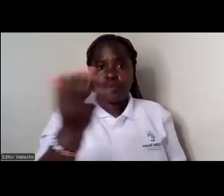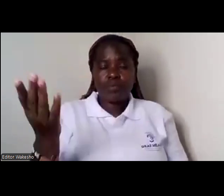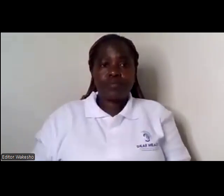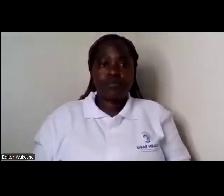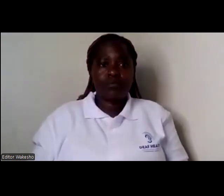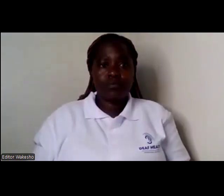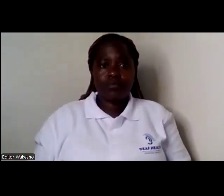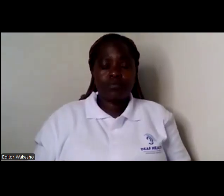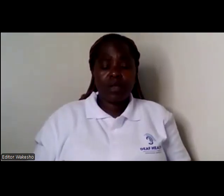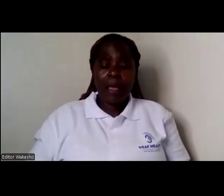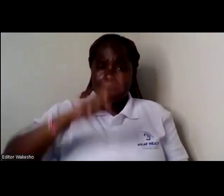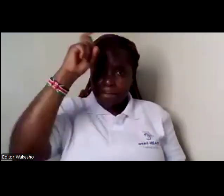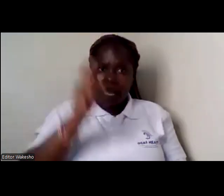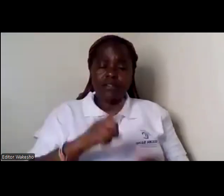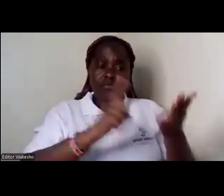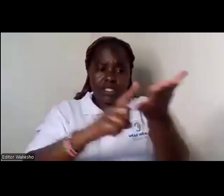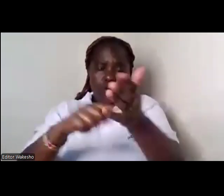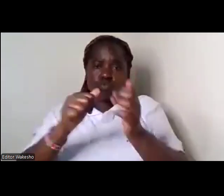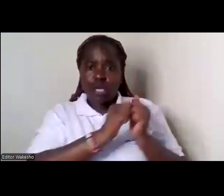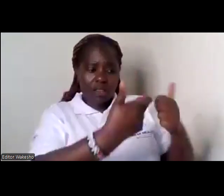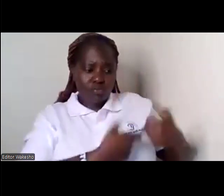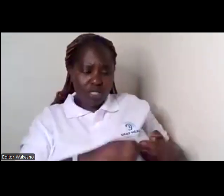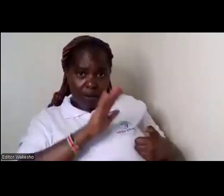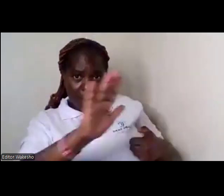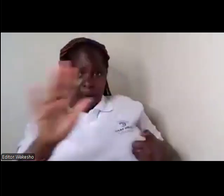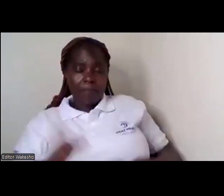It's something that you discuss with your partner.